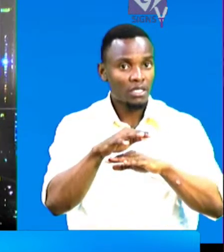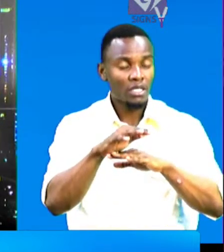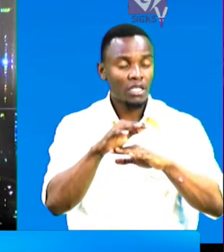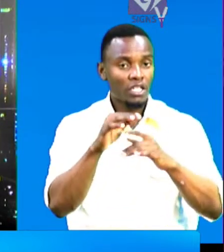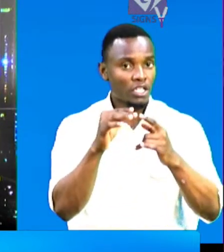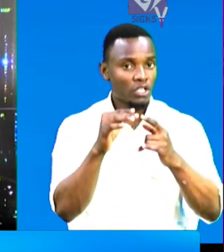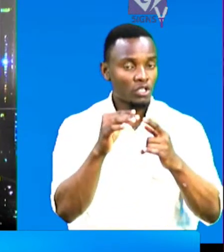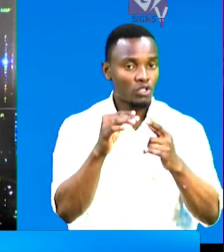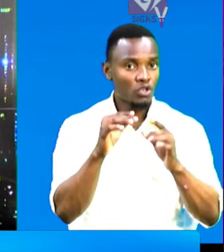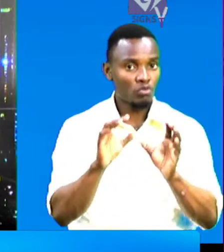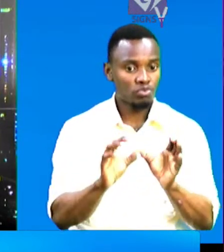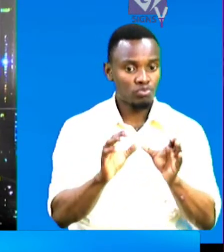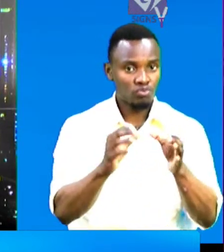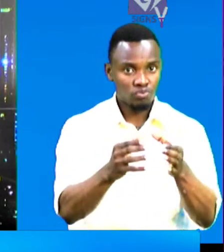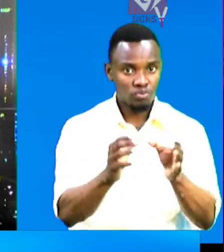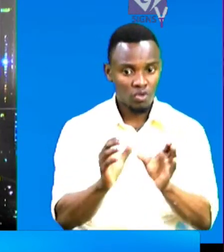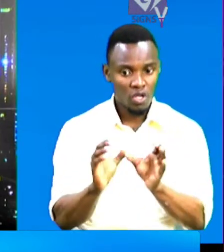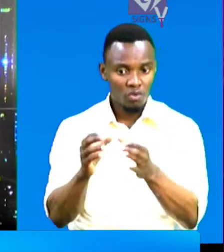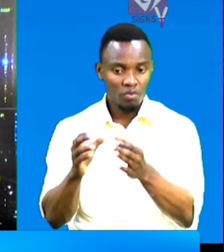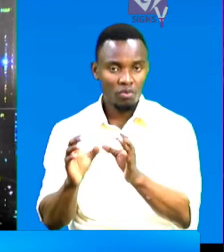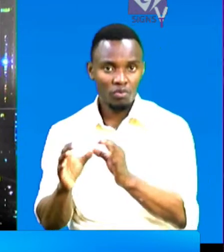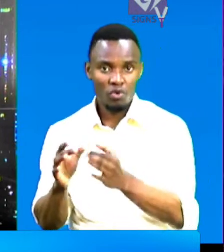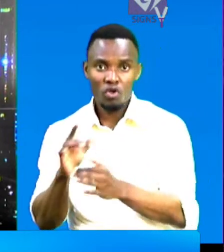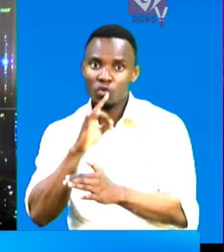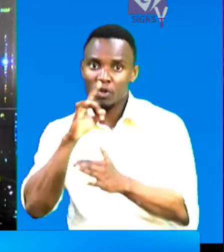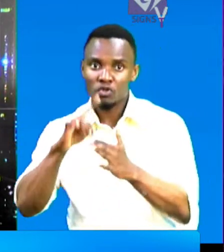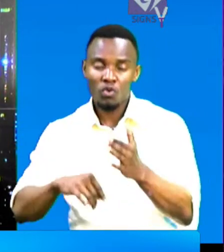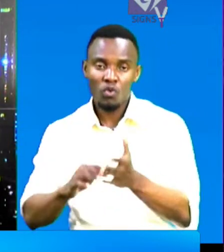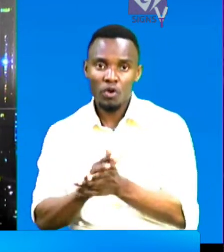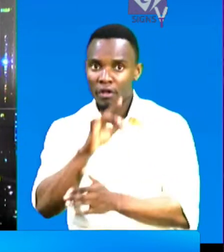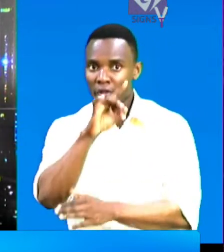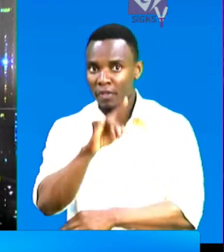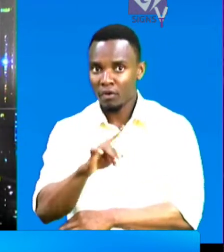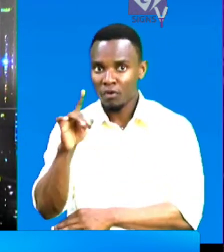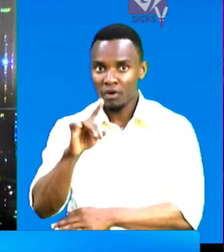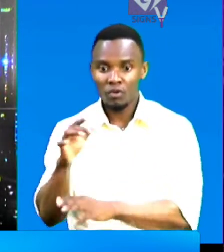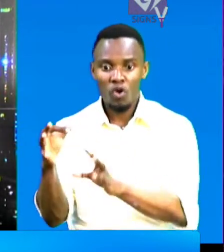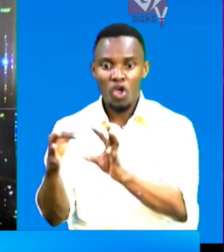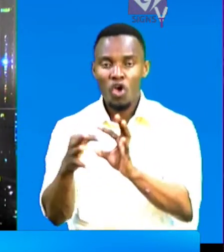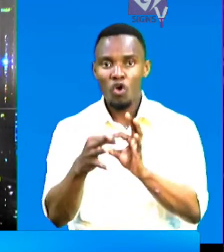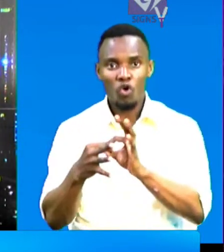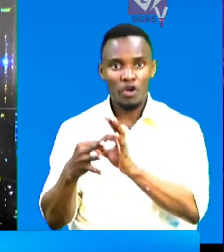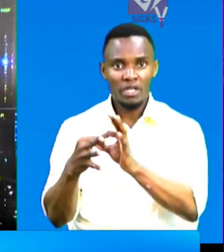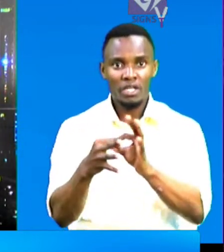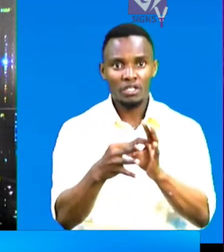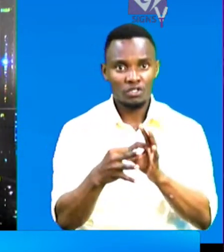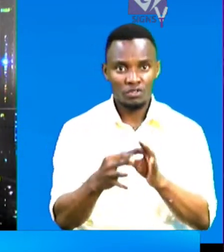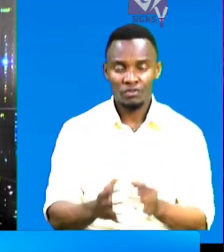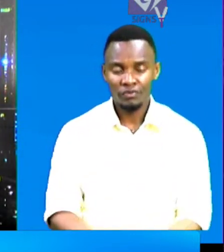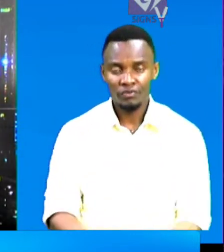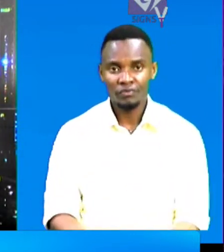batches to ensure proper coordination in the deployment.